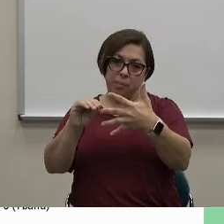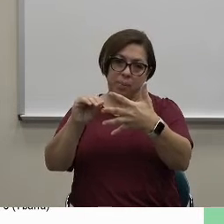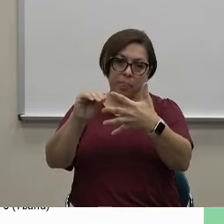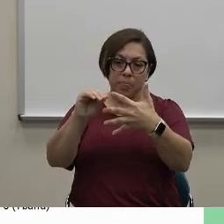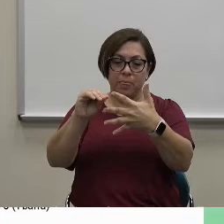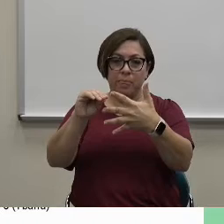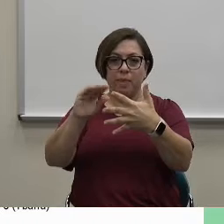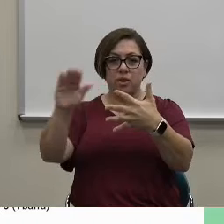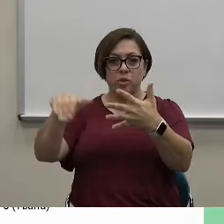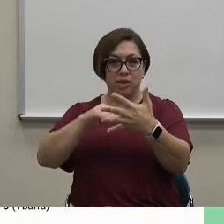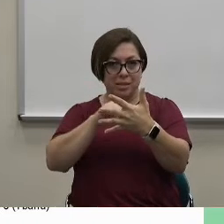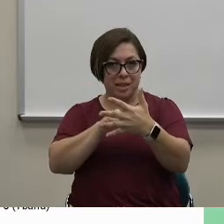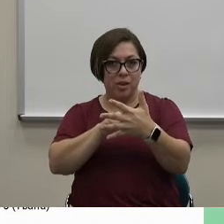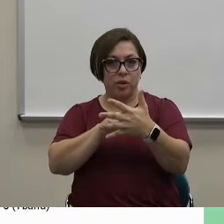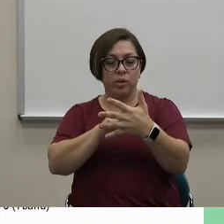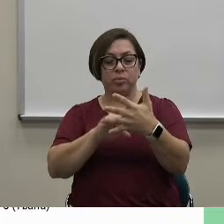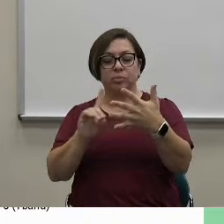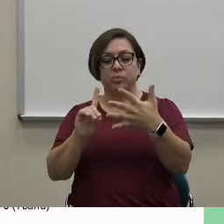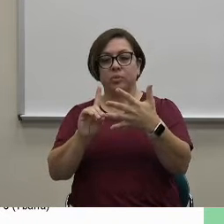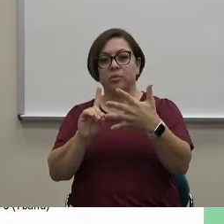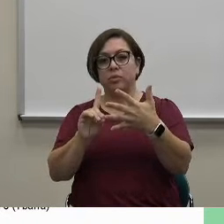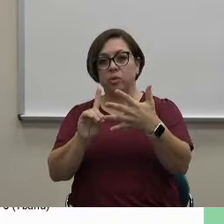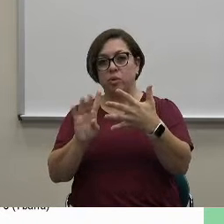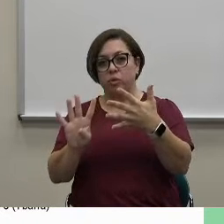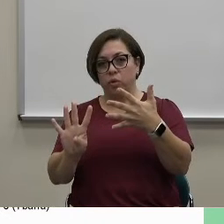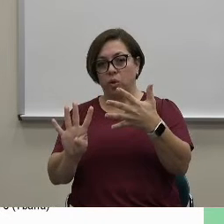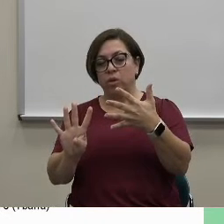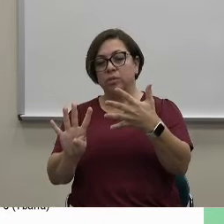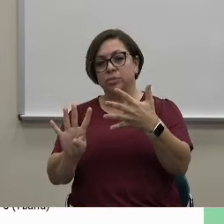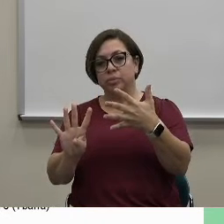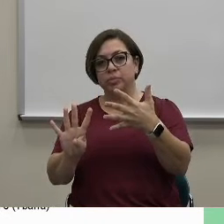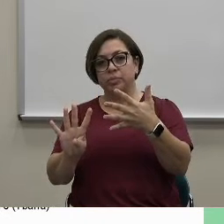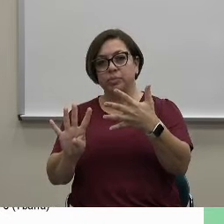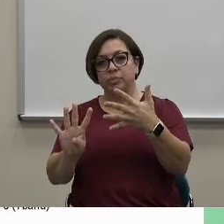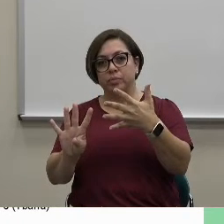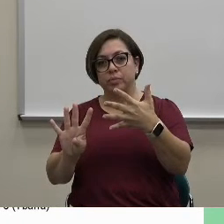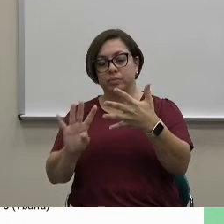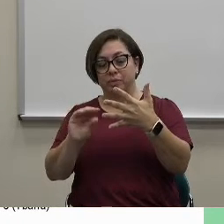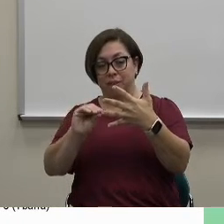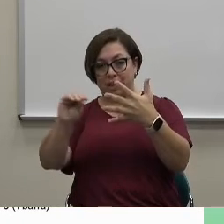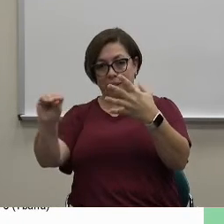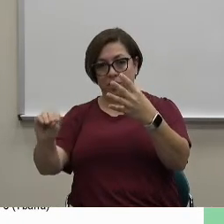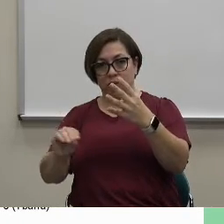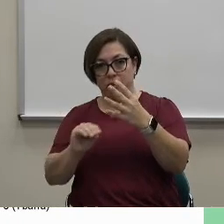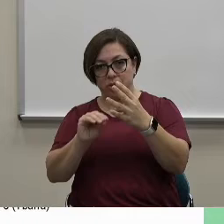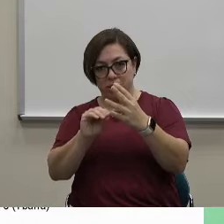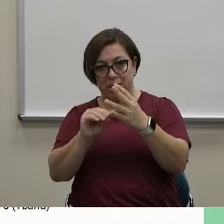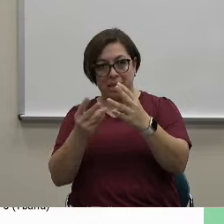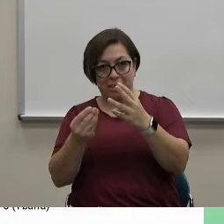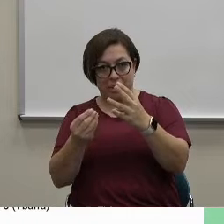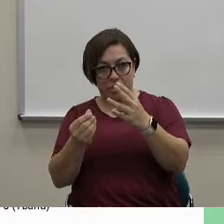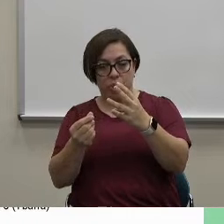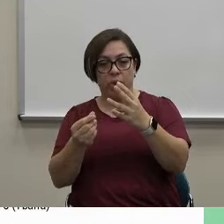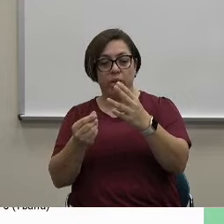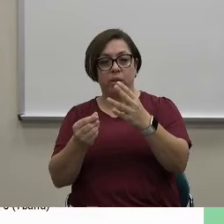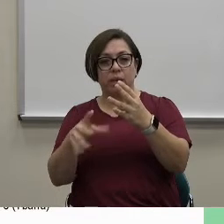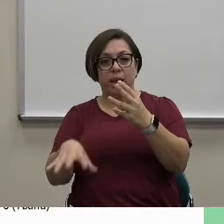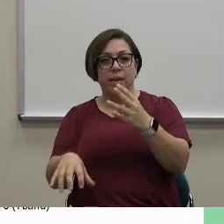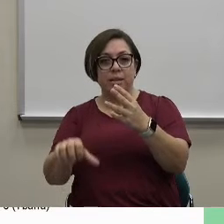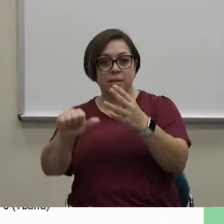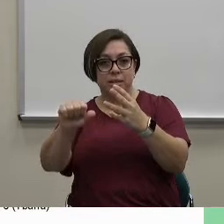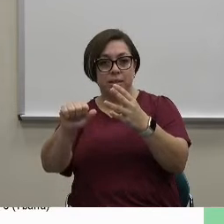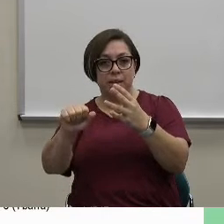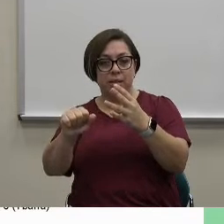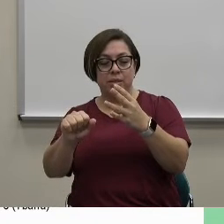in the center. District 4 gives up some territory to 6. It also takes in a little bit of territory